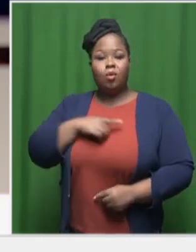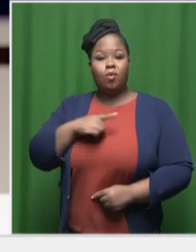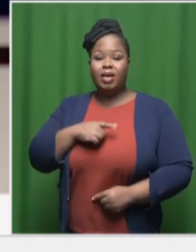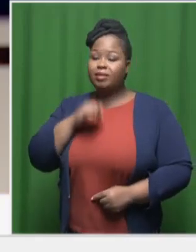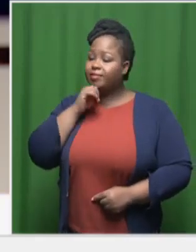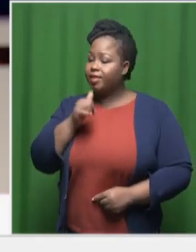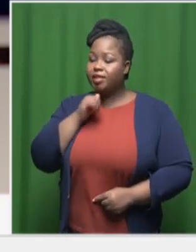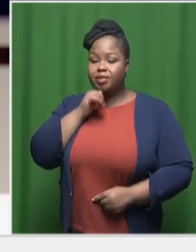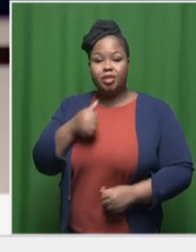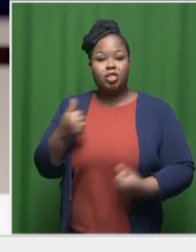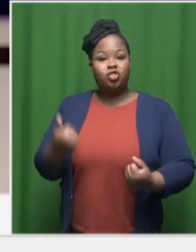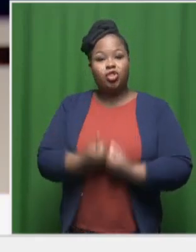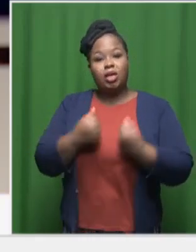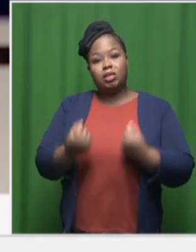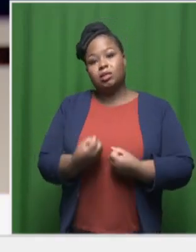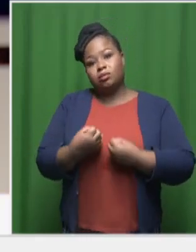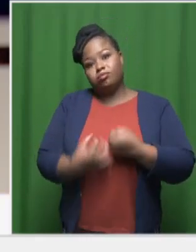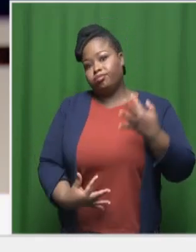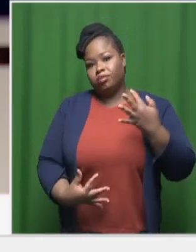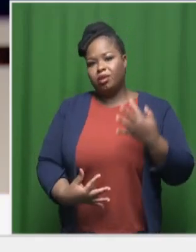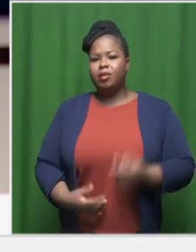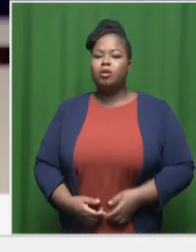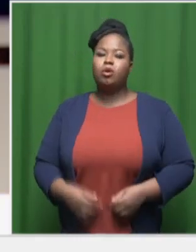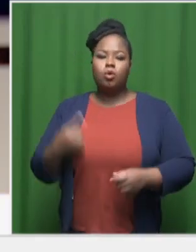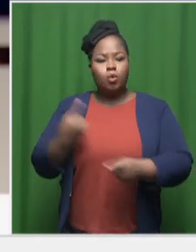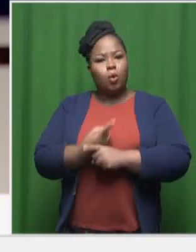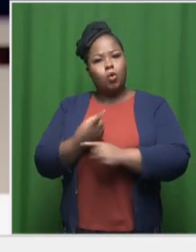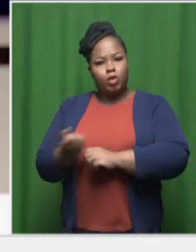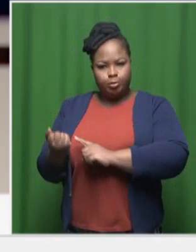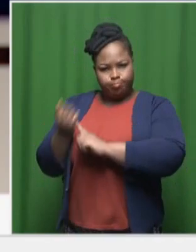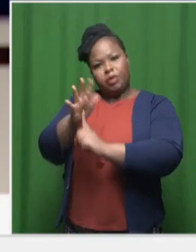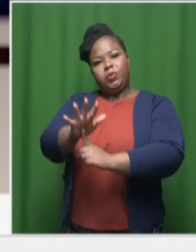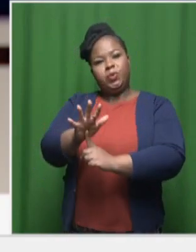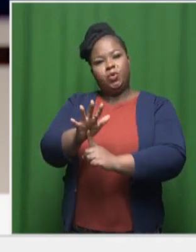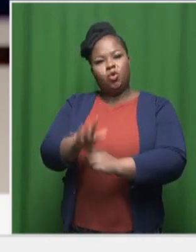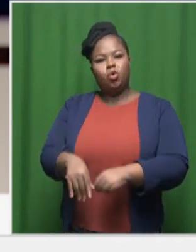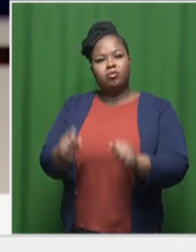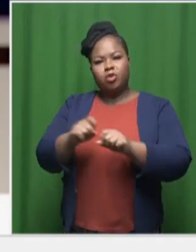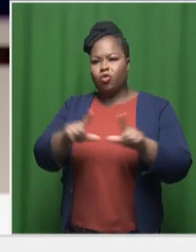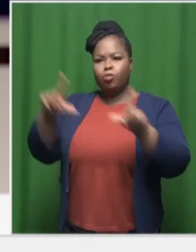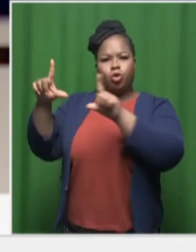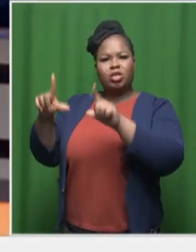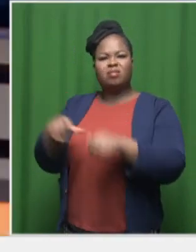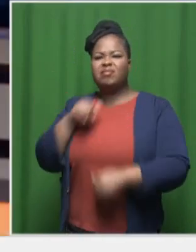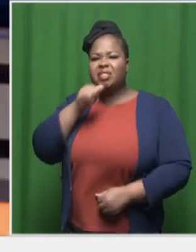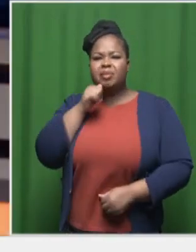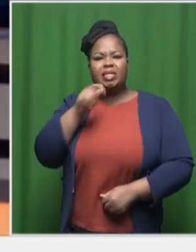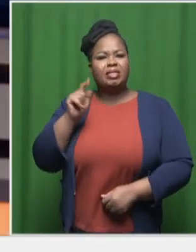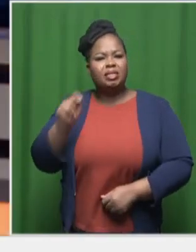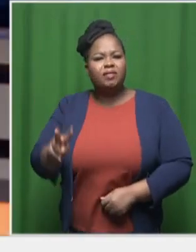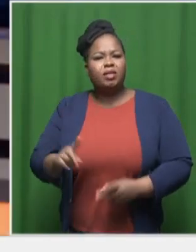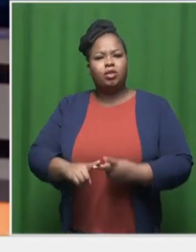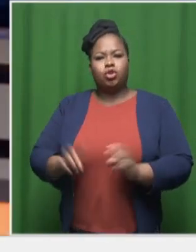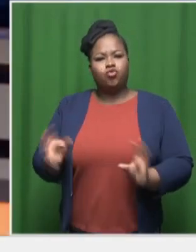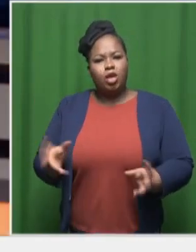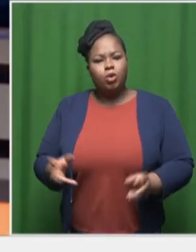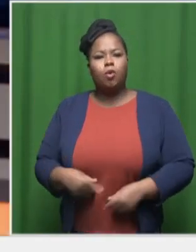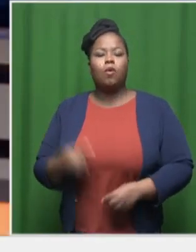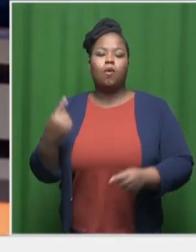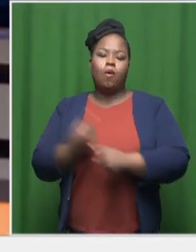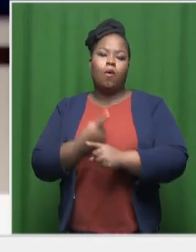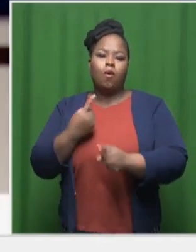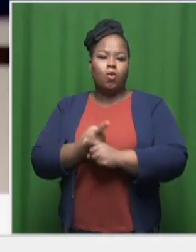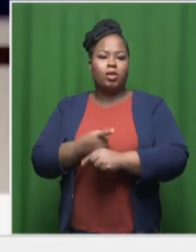challenges, SK, not once were we not able to broadcast. Whether you're talking about radio or television, we were able to fulfill